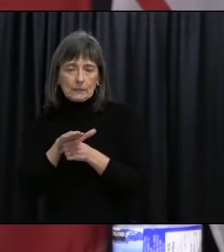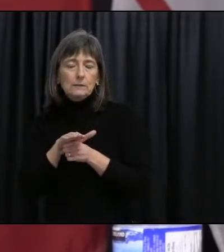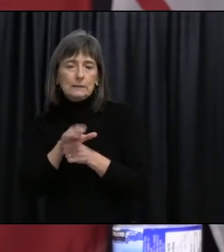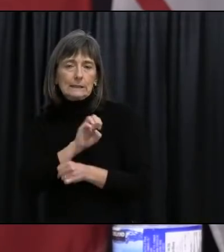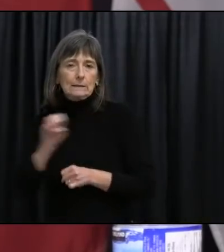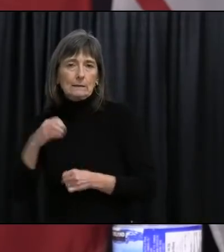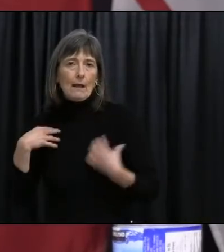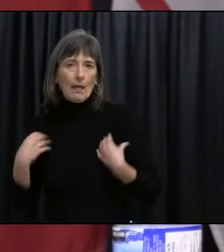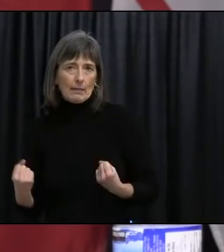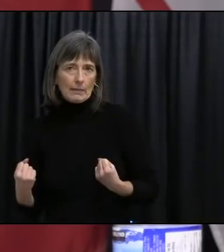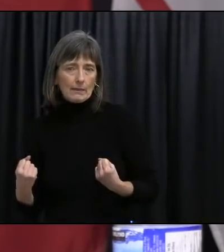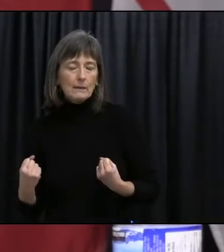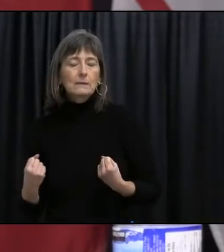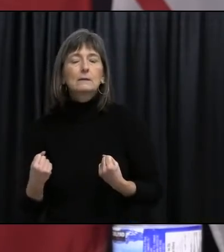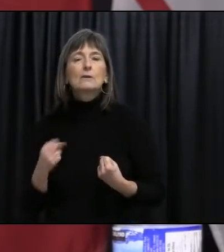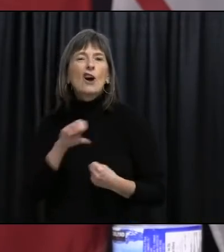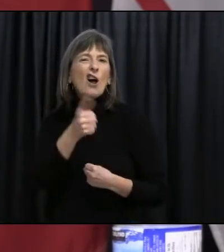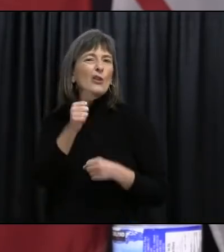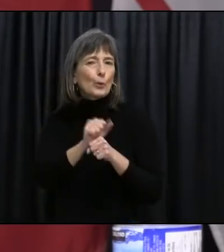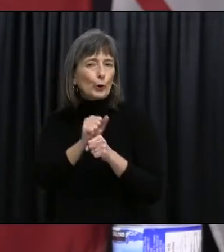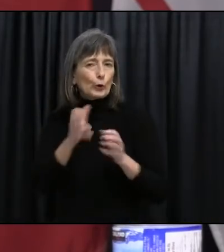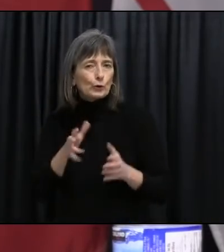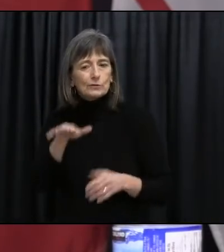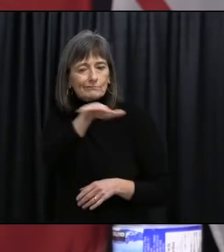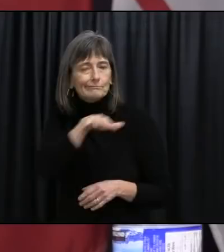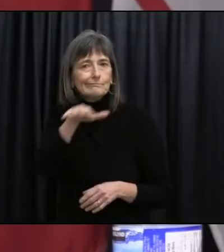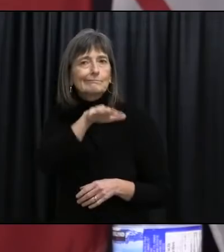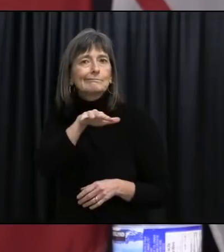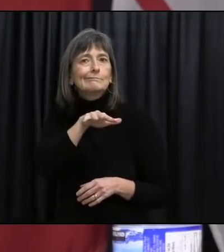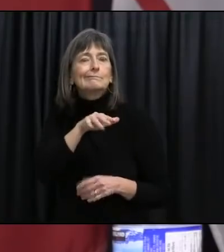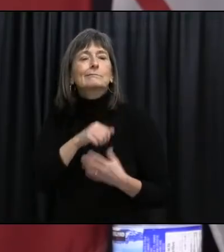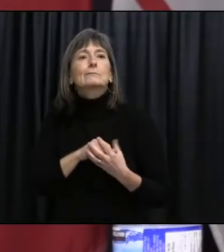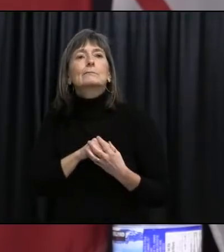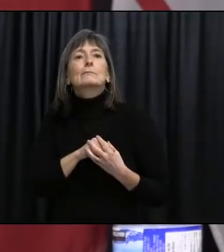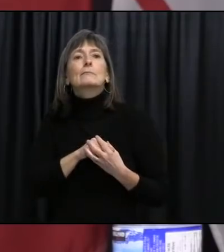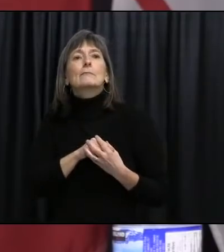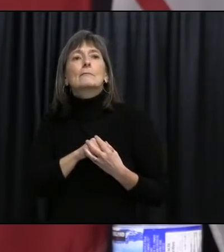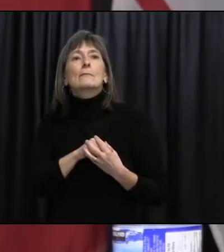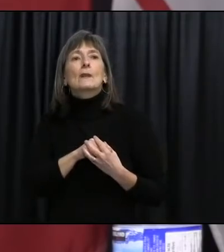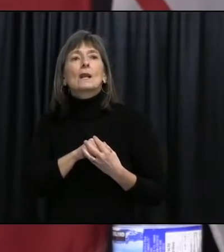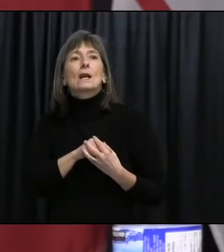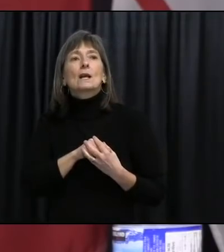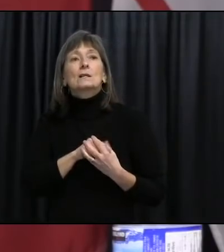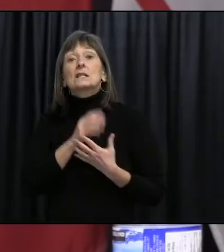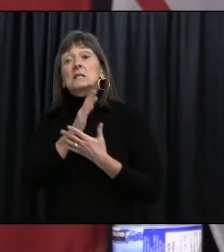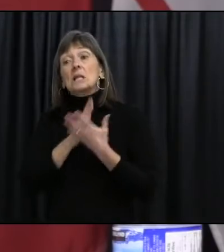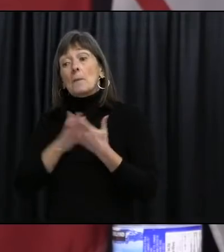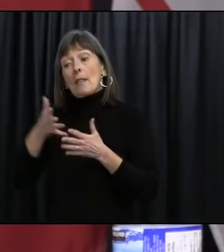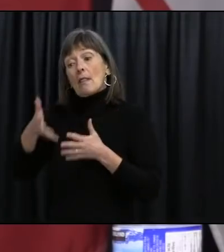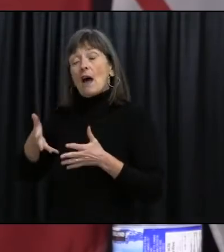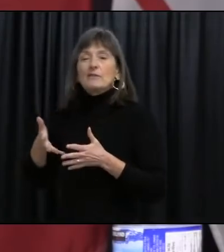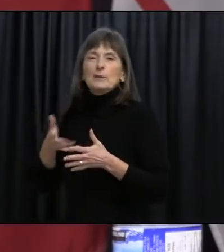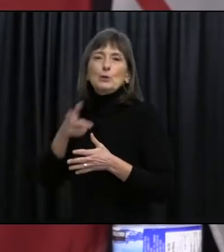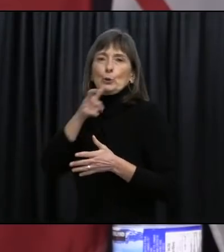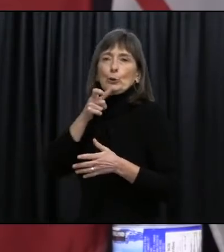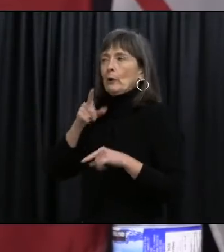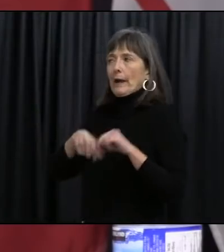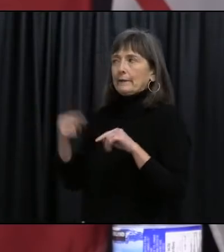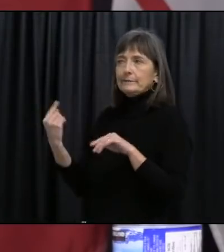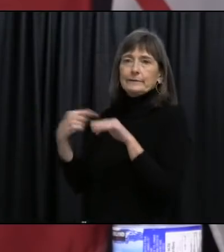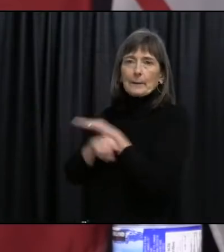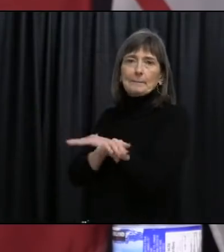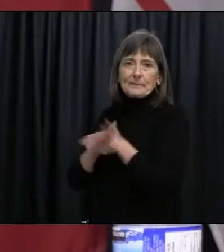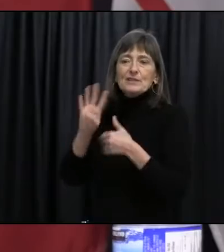who work there, but for various reasons have not been able to get in to get their vaccine. So at the moment, we